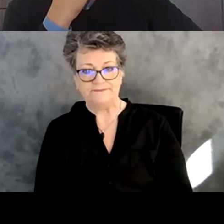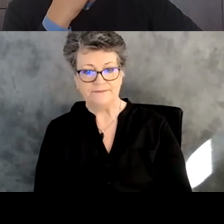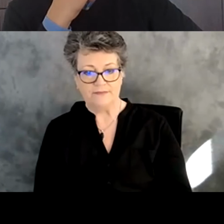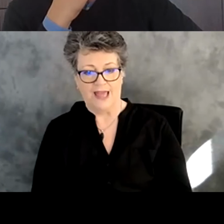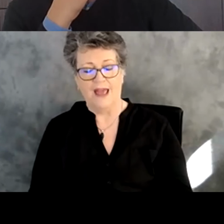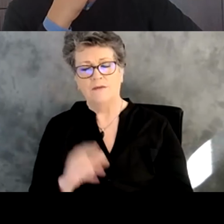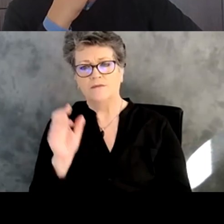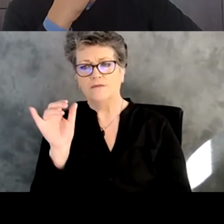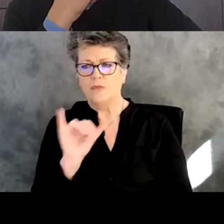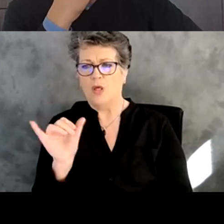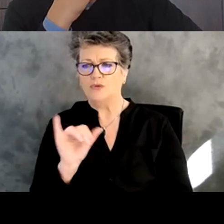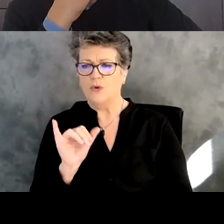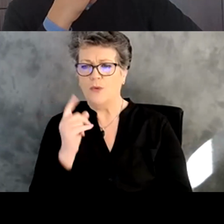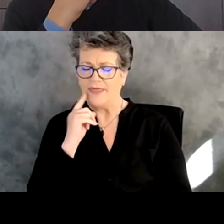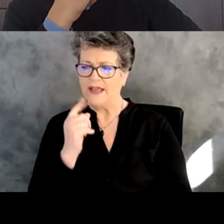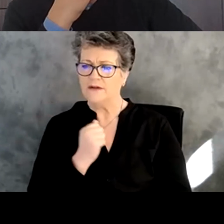also really